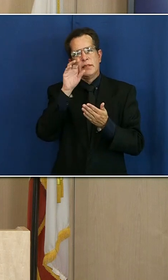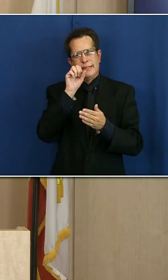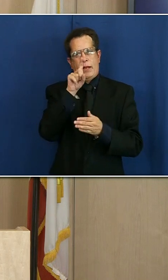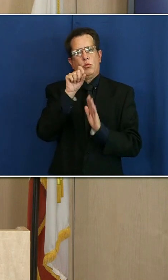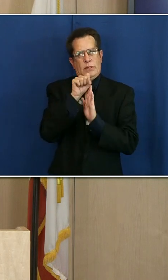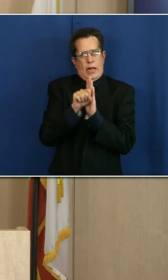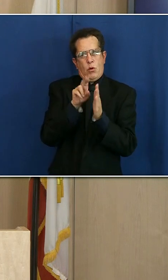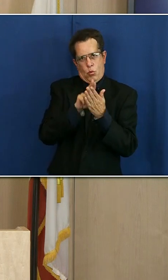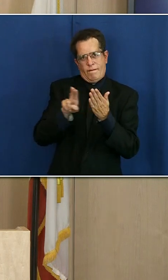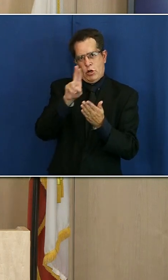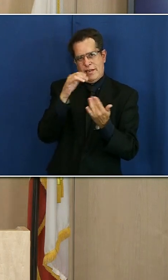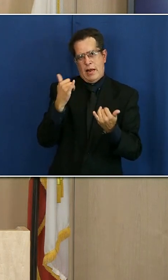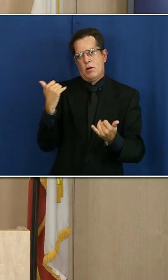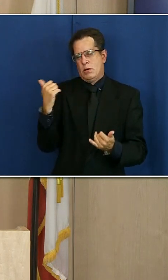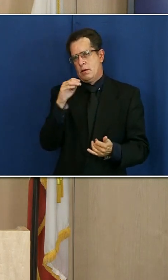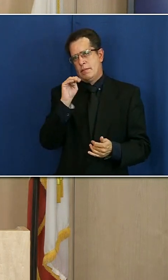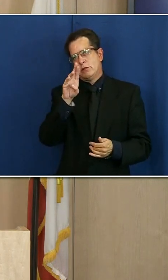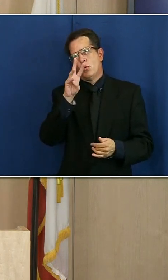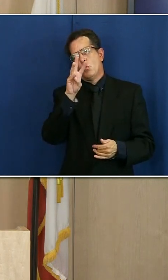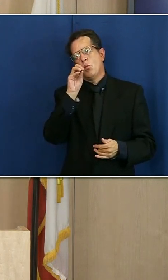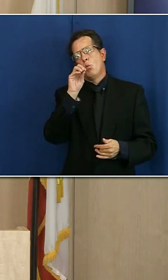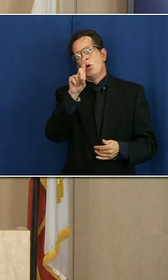University.